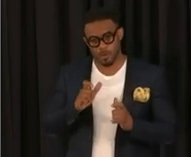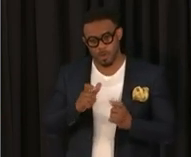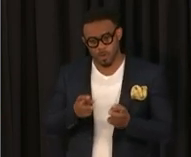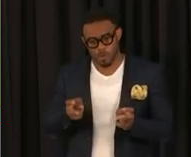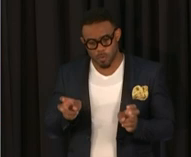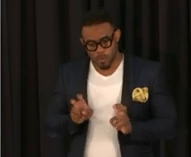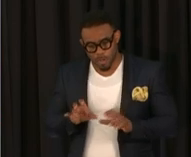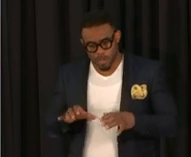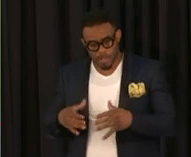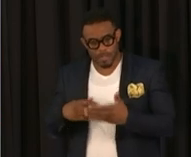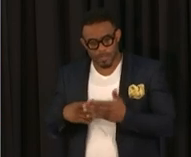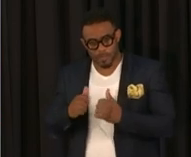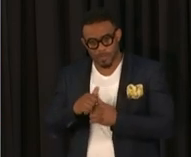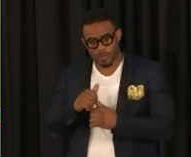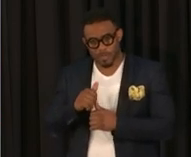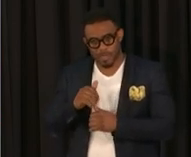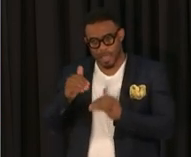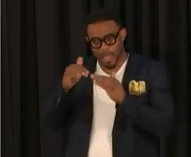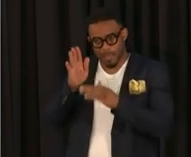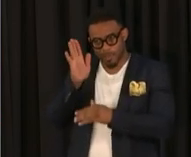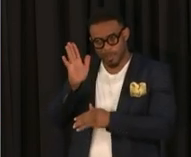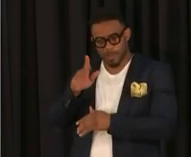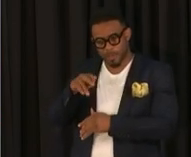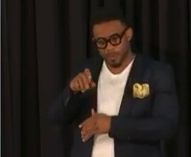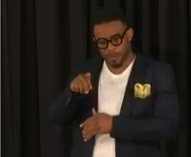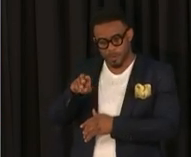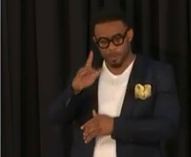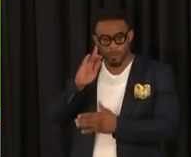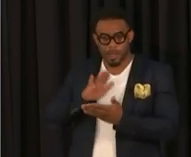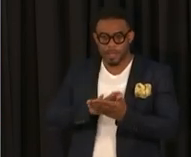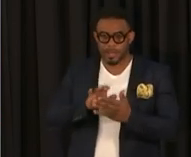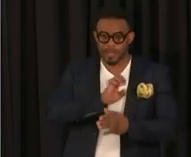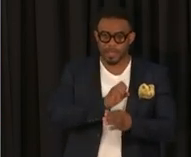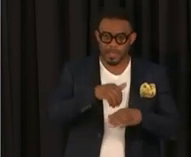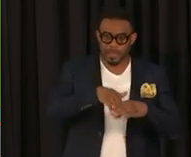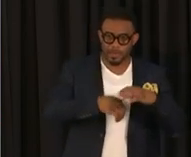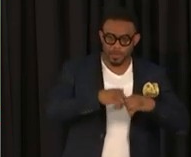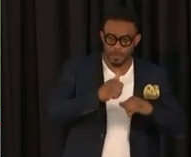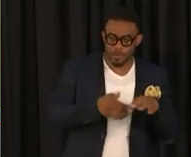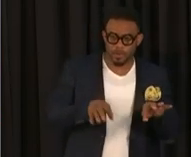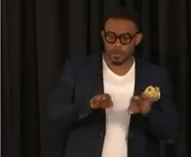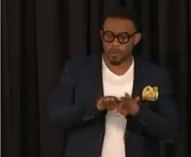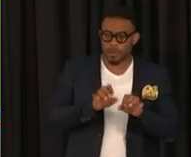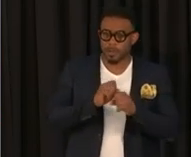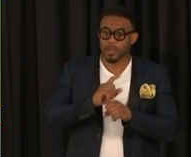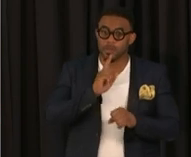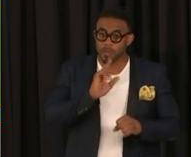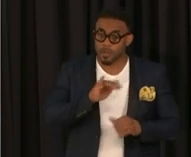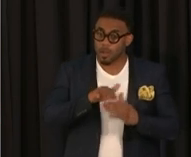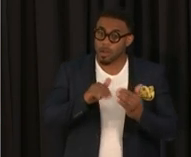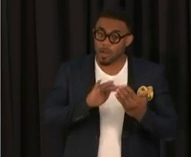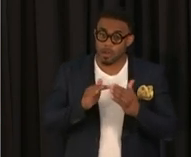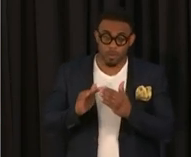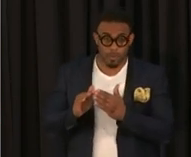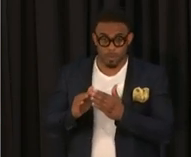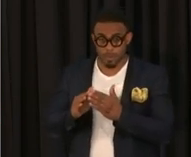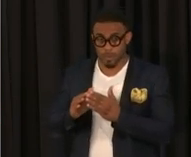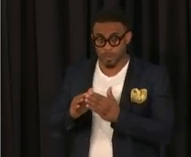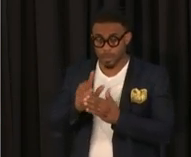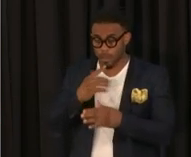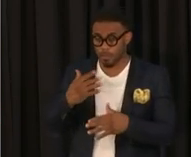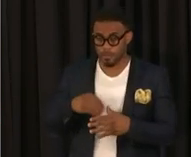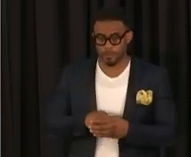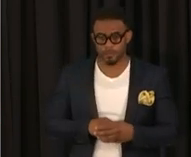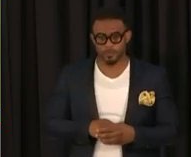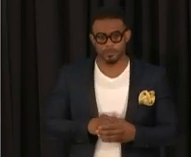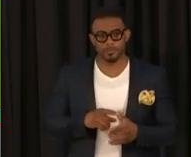small roundtable discussion with Speaker Pelosi about clean energy infrastructure and the importance of making sure that all communities